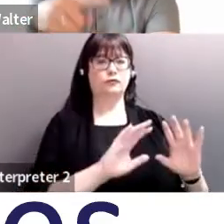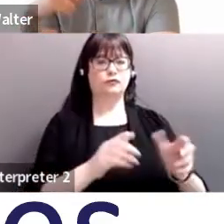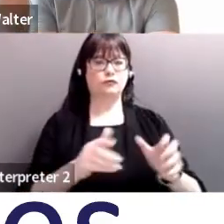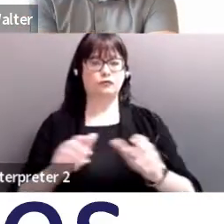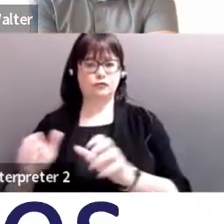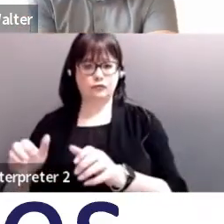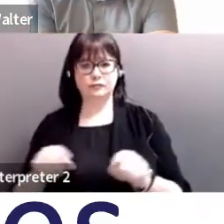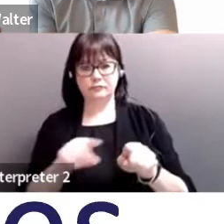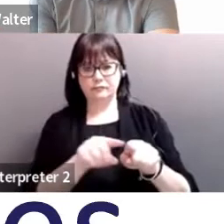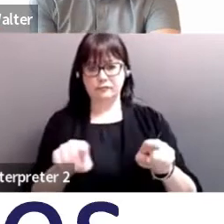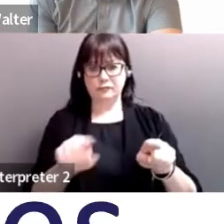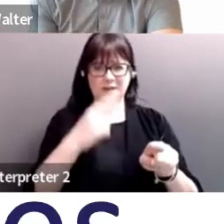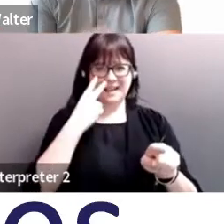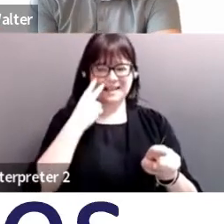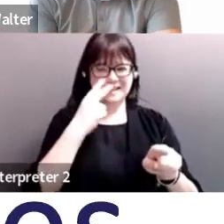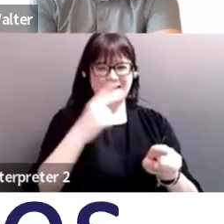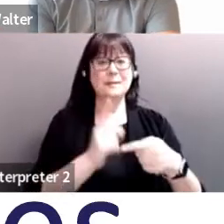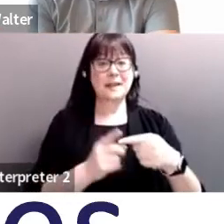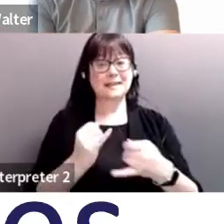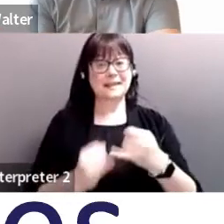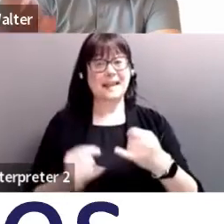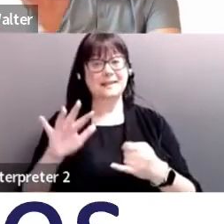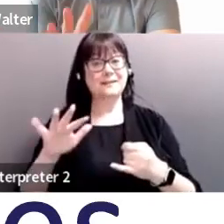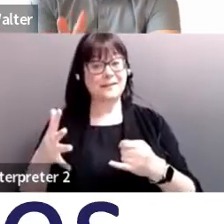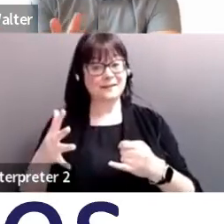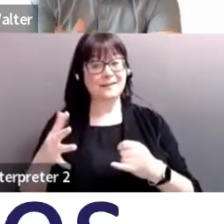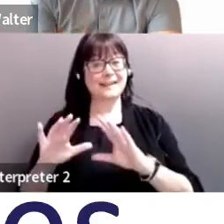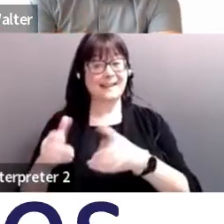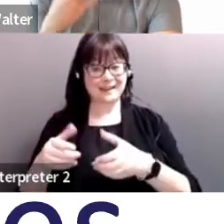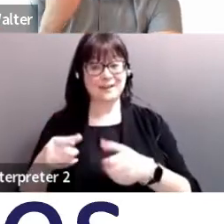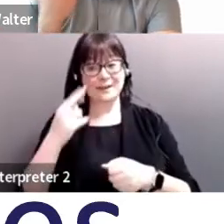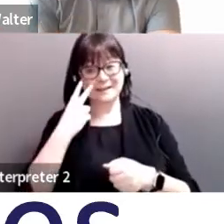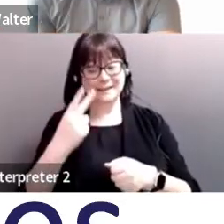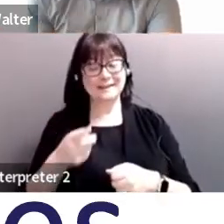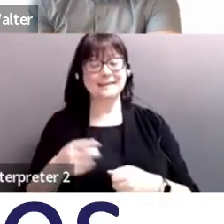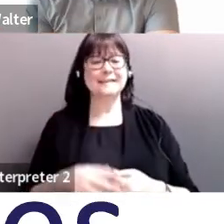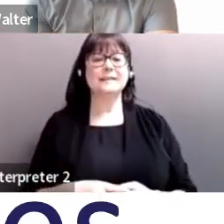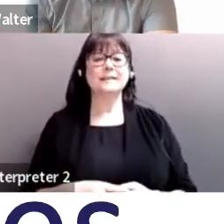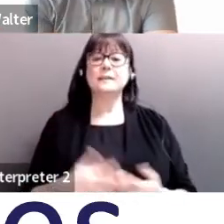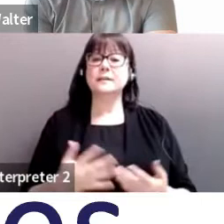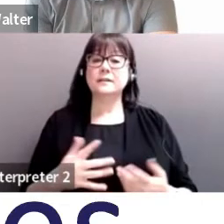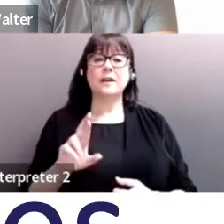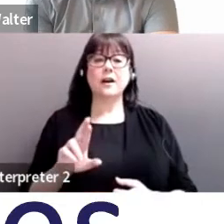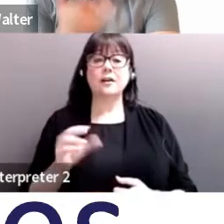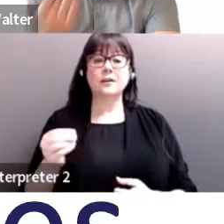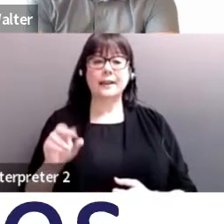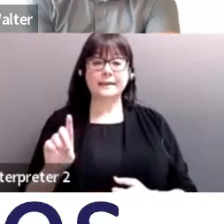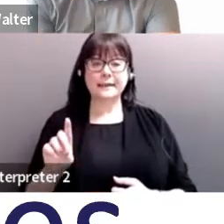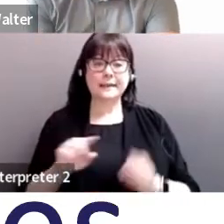There's also a special 5th category, very current with the times. So the 4 core categories are research and development, or